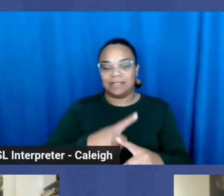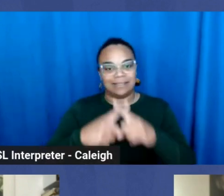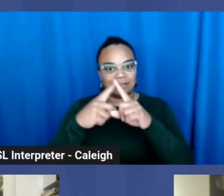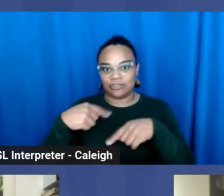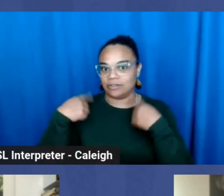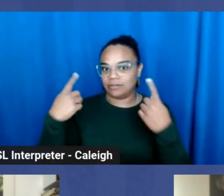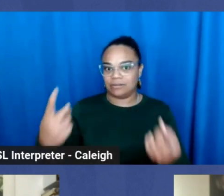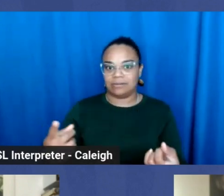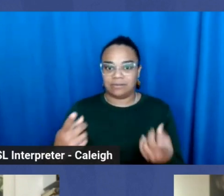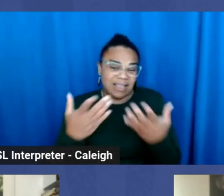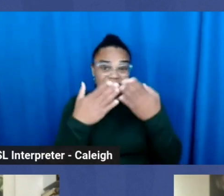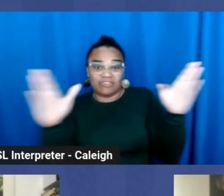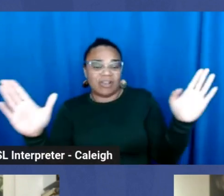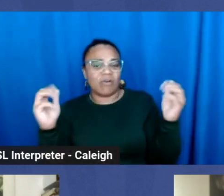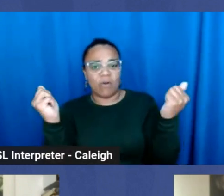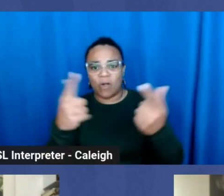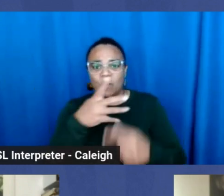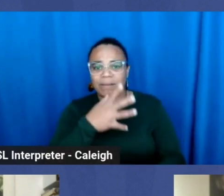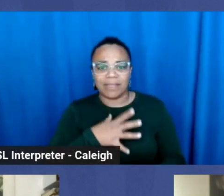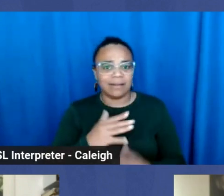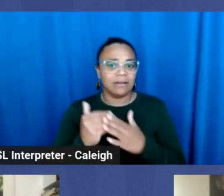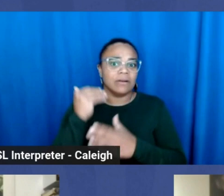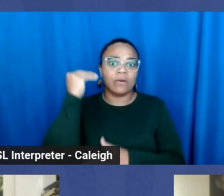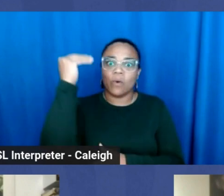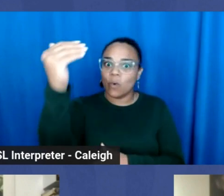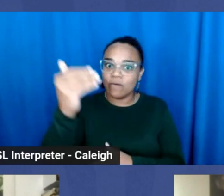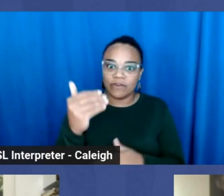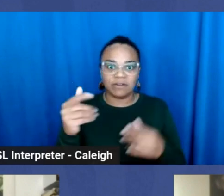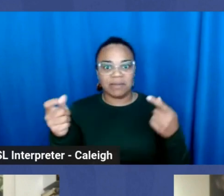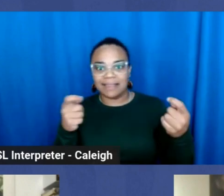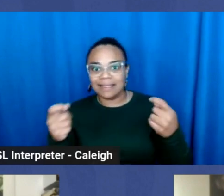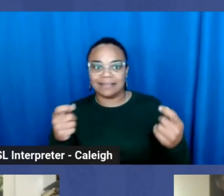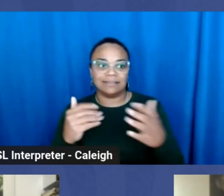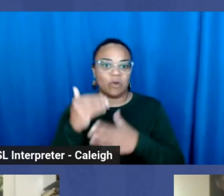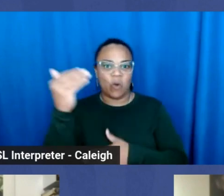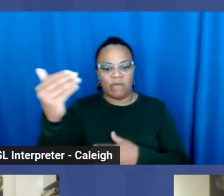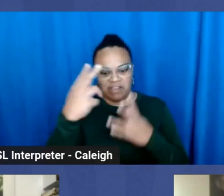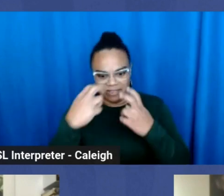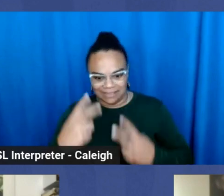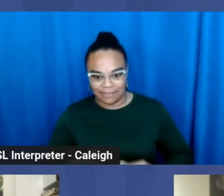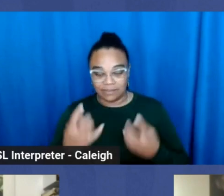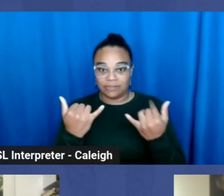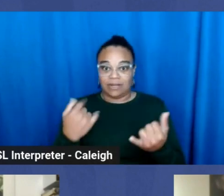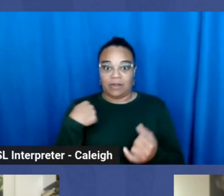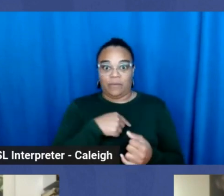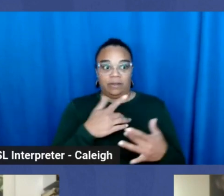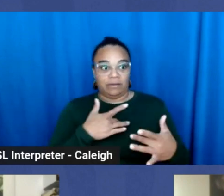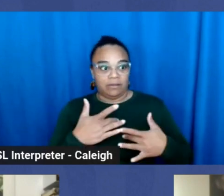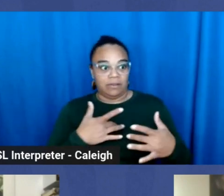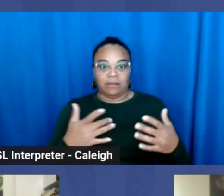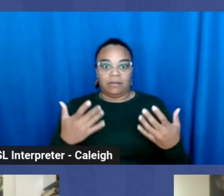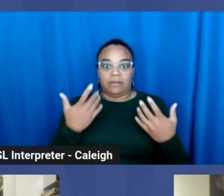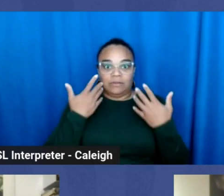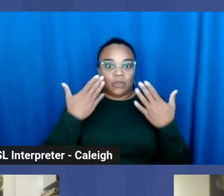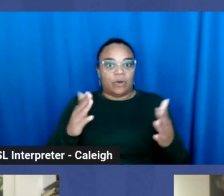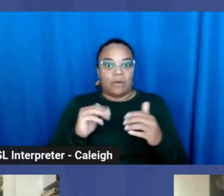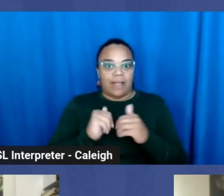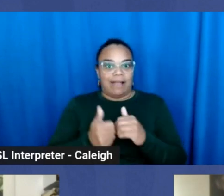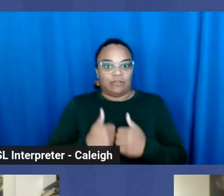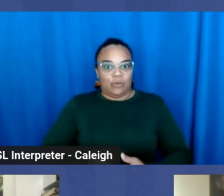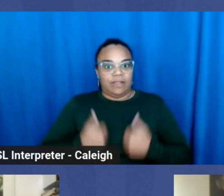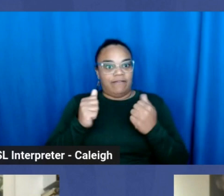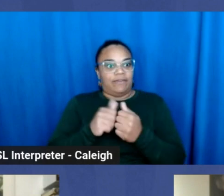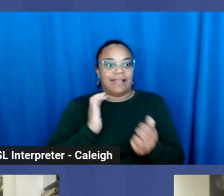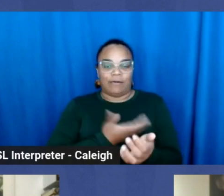general have been over-policed and over-examined that now we are so afraid to live in our truth that we are passing on that trauma